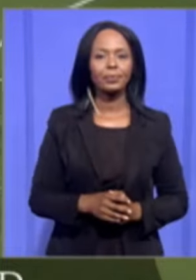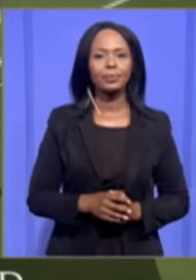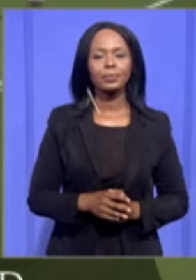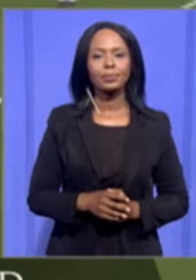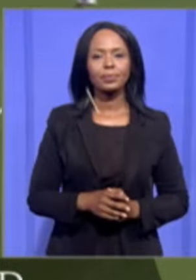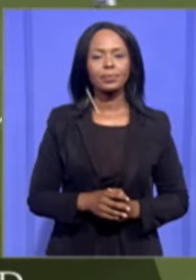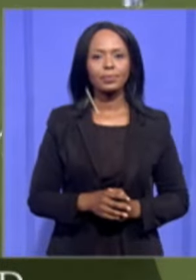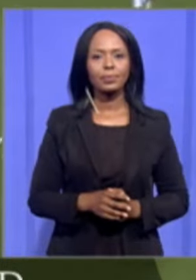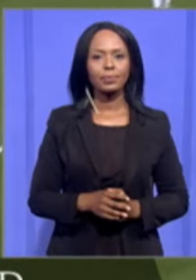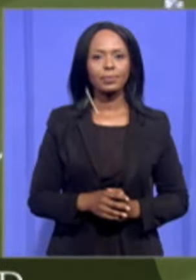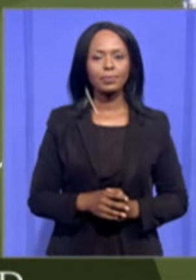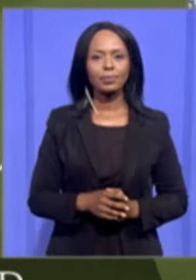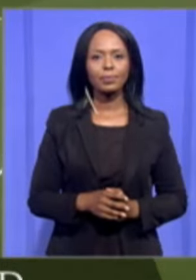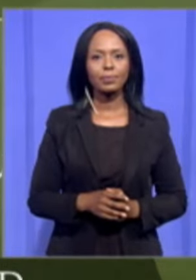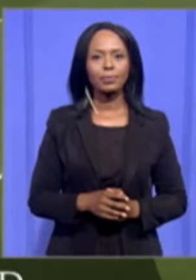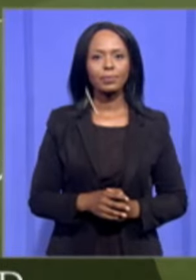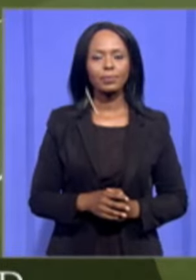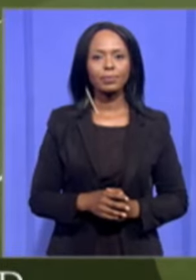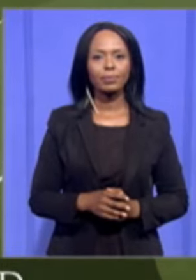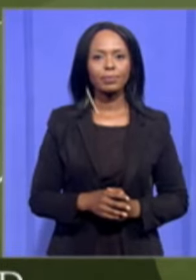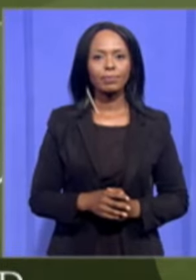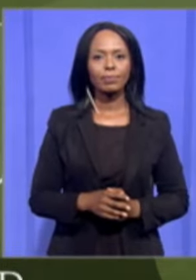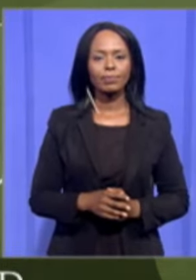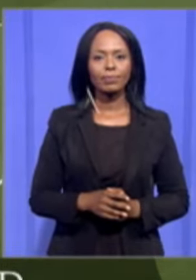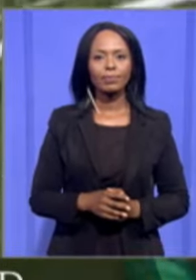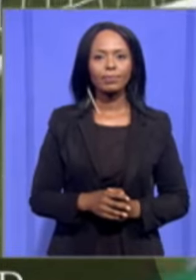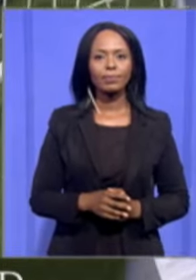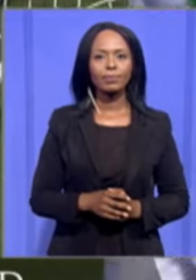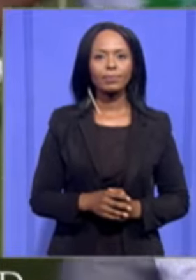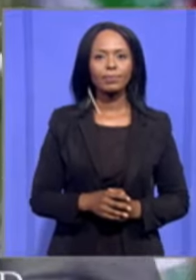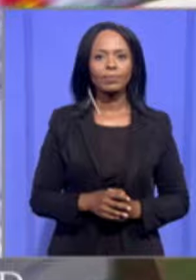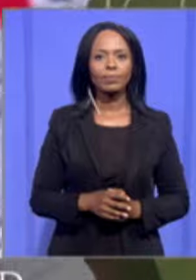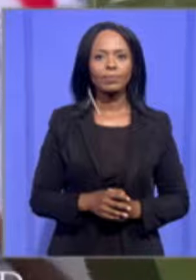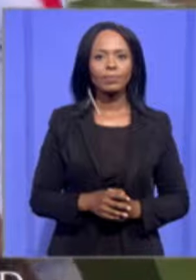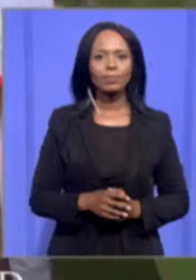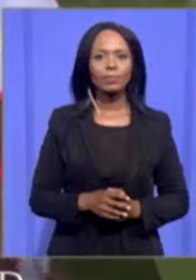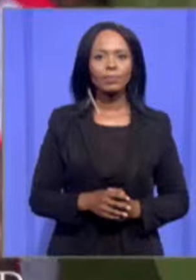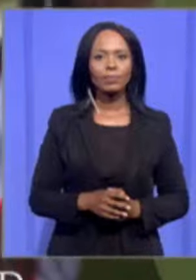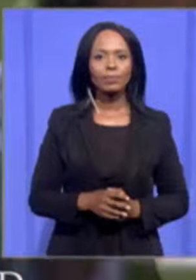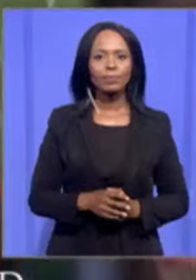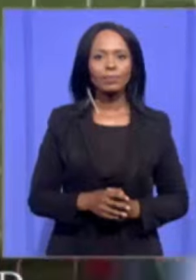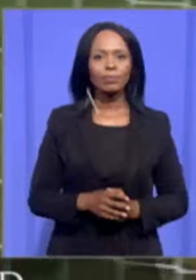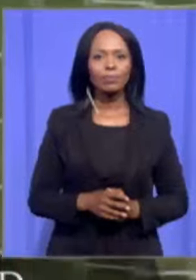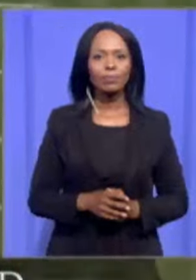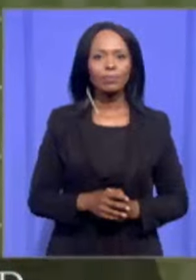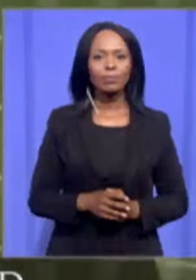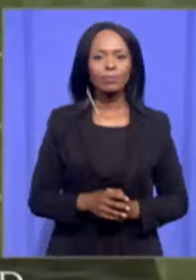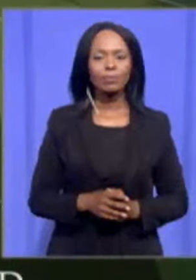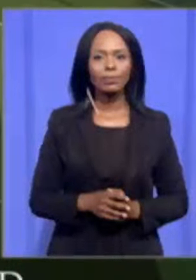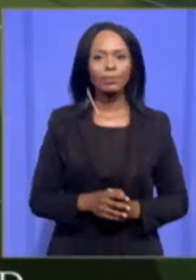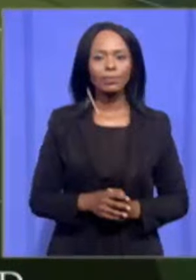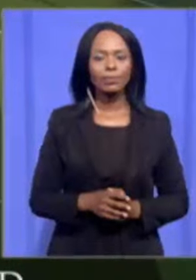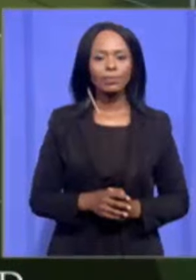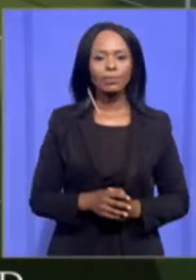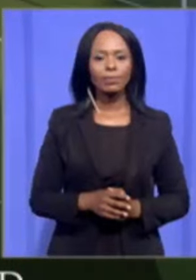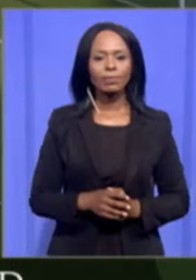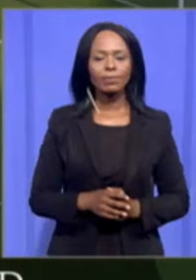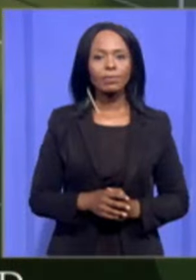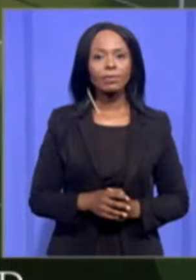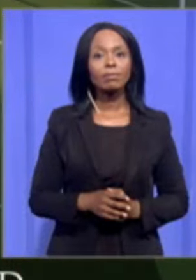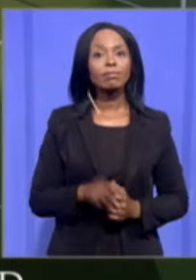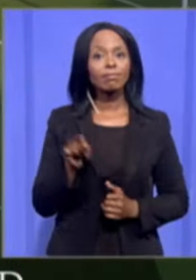Koita! Oh, and somehow a swerving ball is just lopped over the crossbar by Kofi. Ka